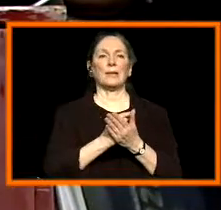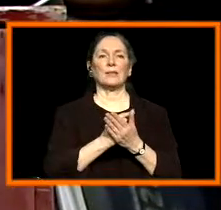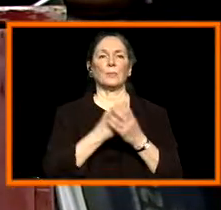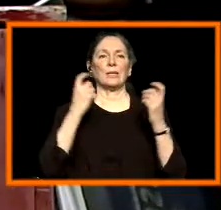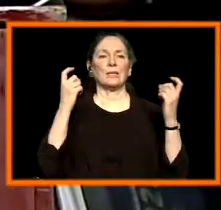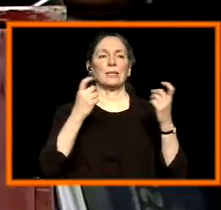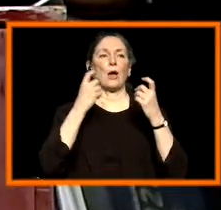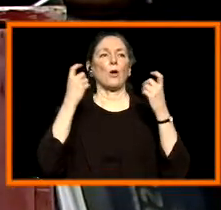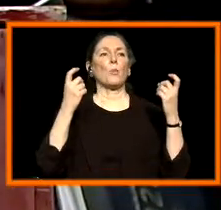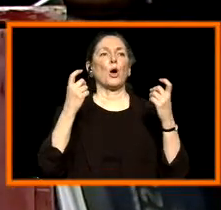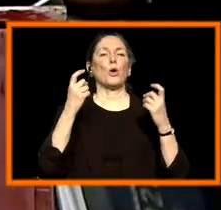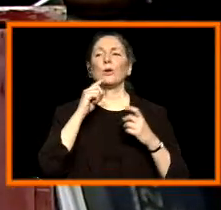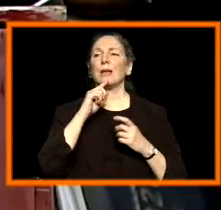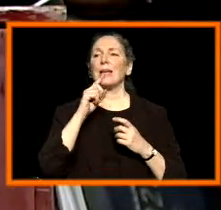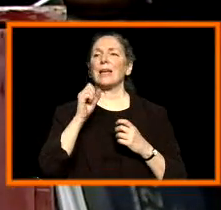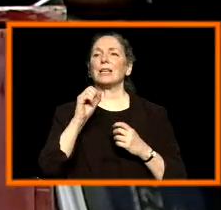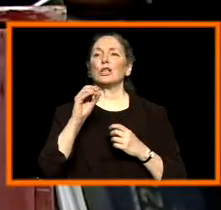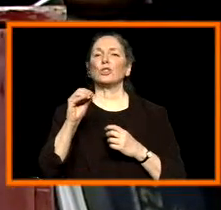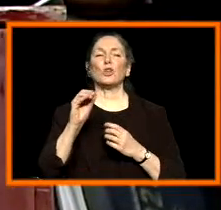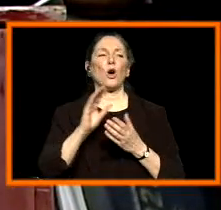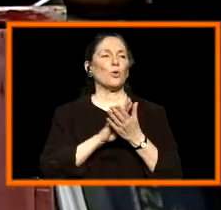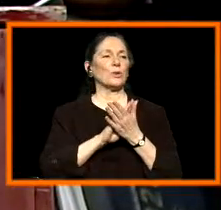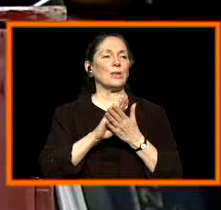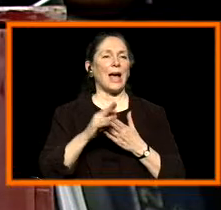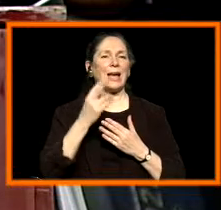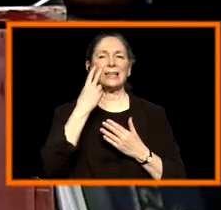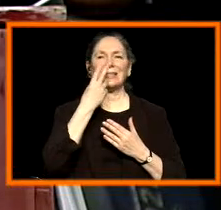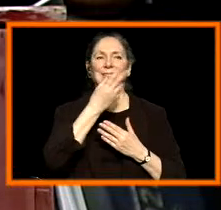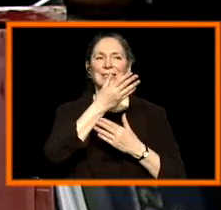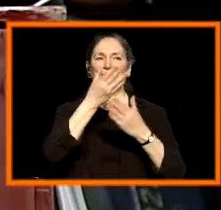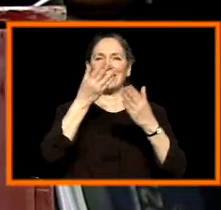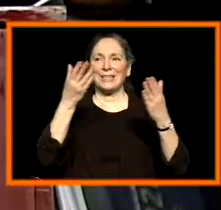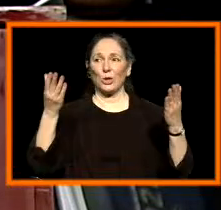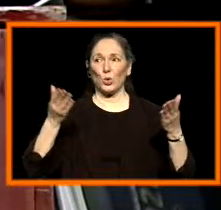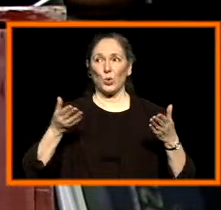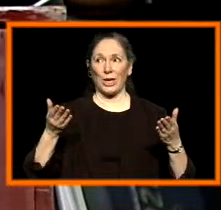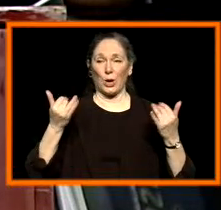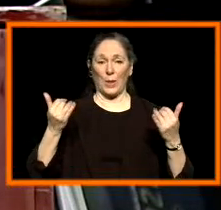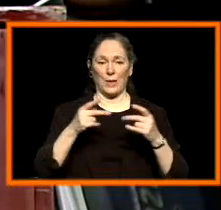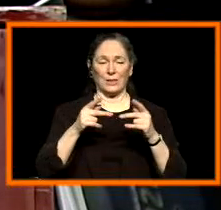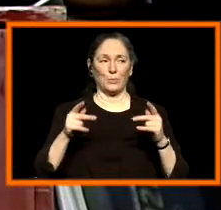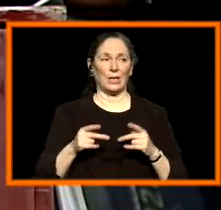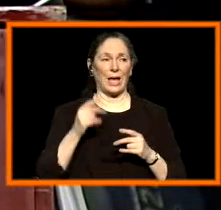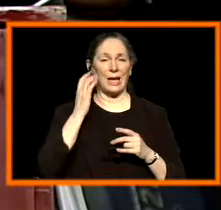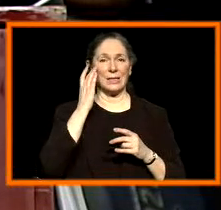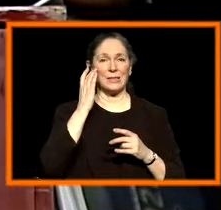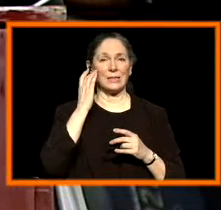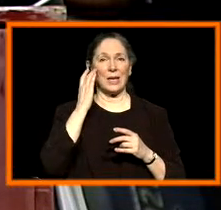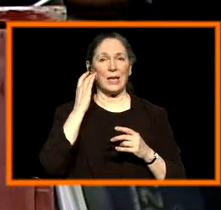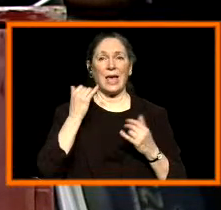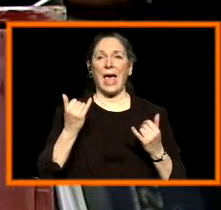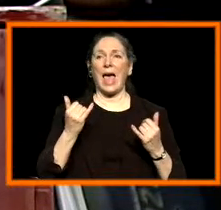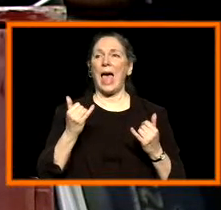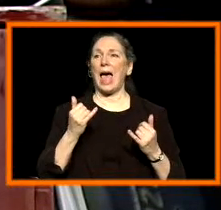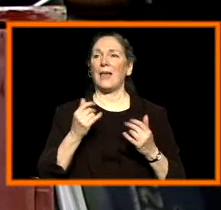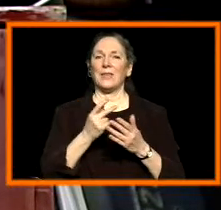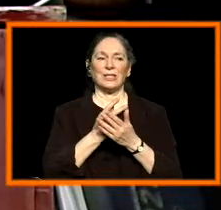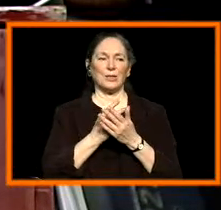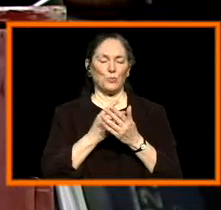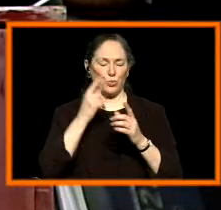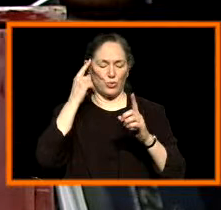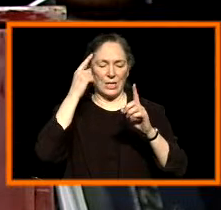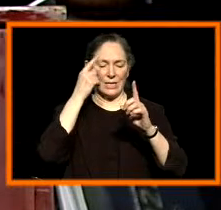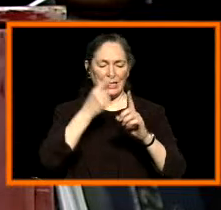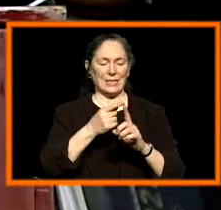ceremony. It is so nice to see you here in this place at this